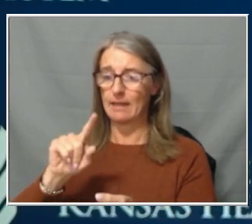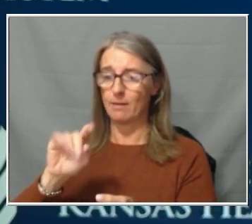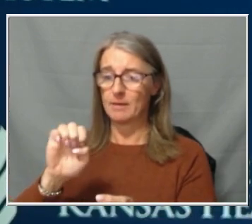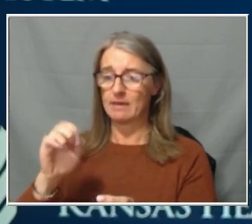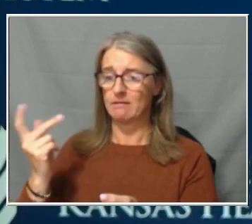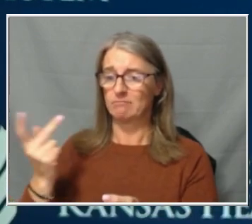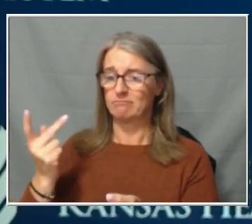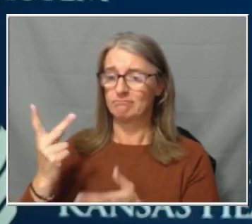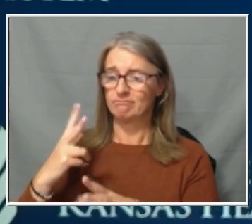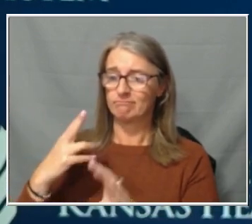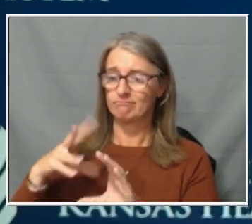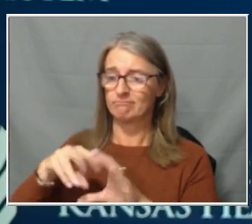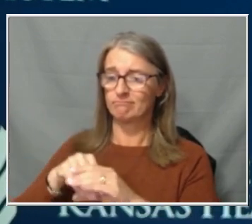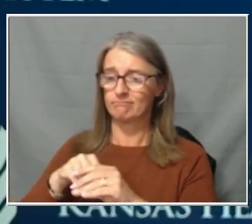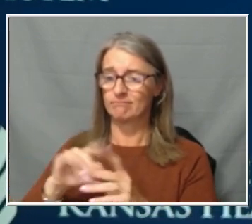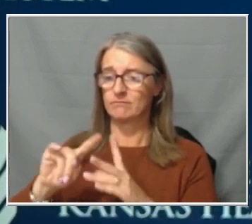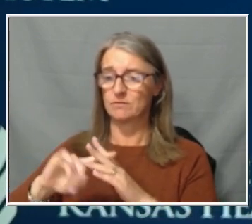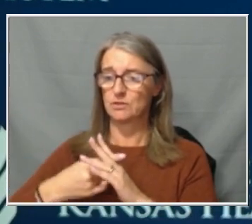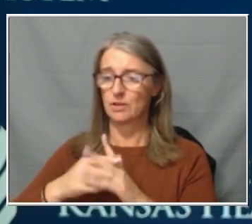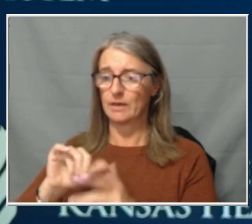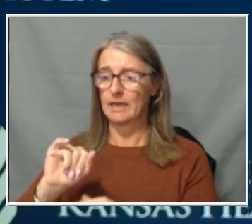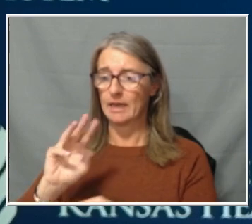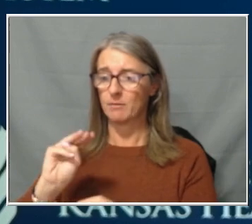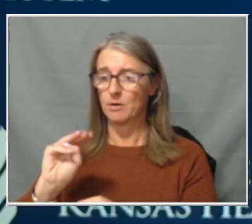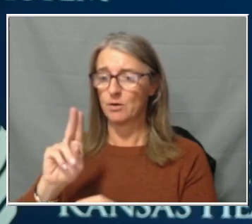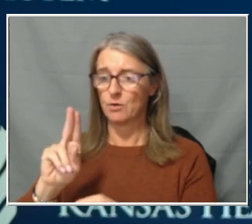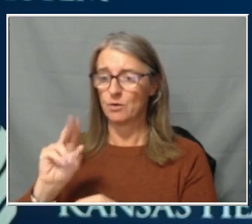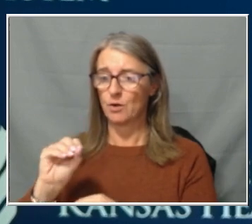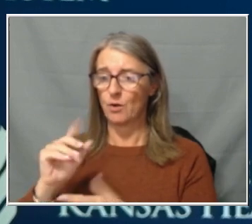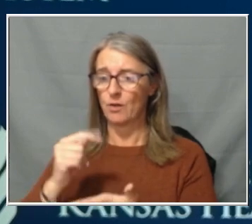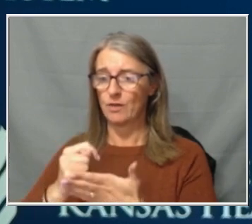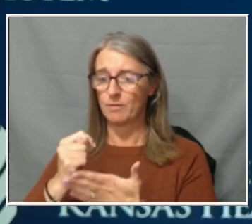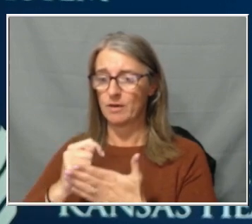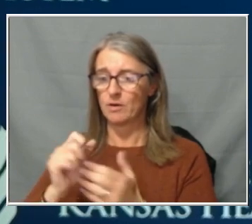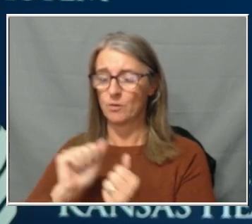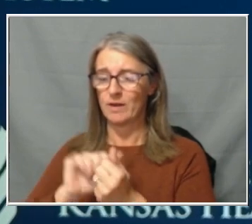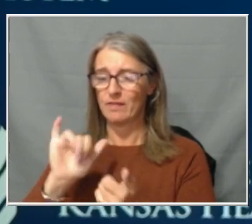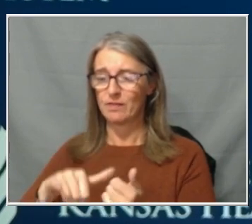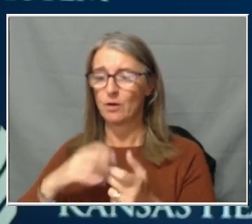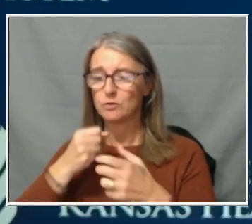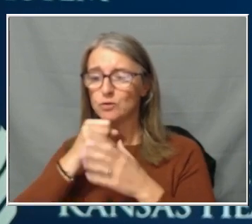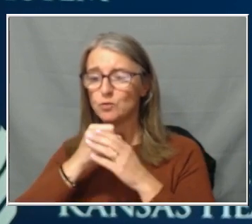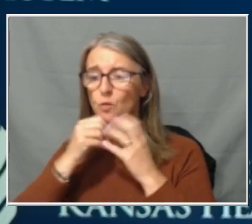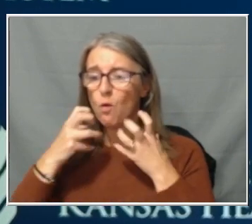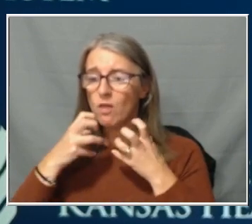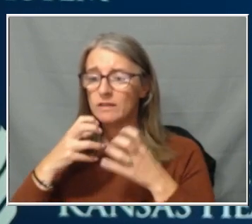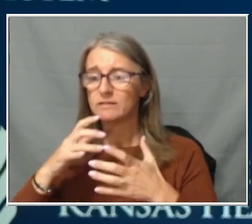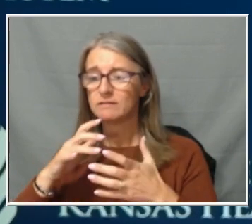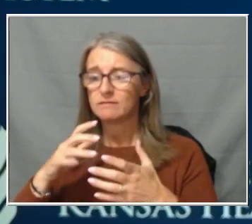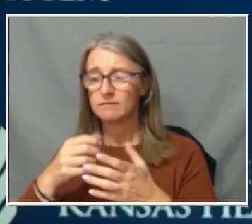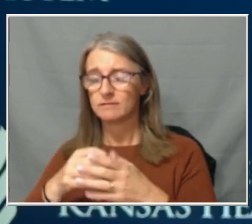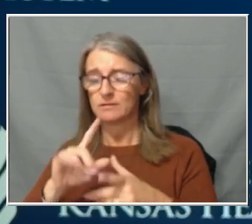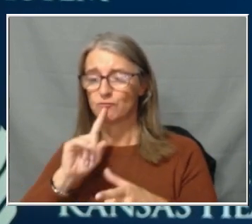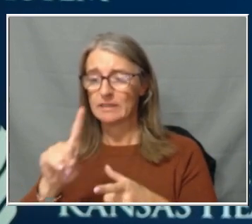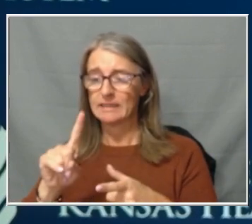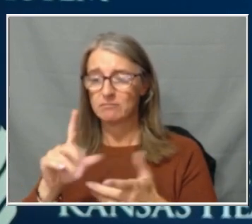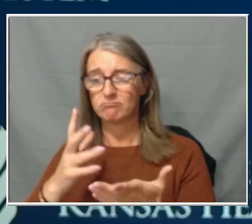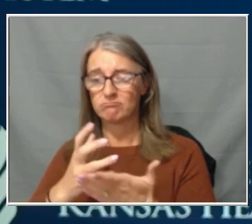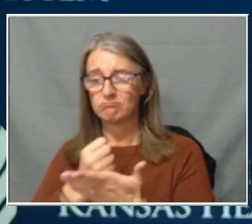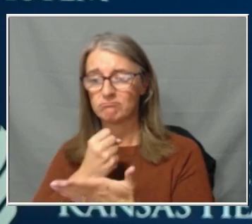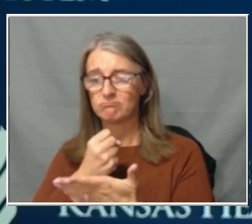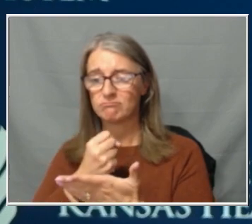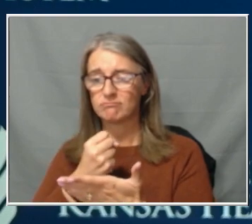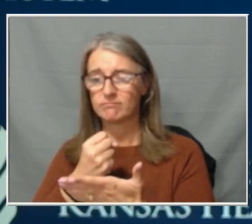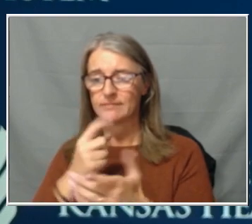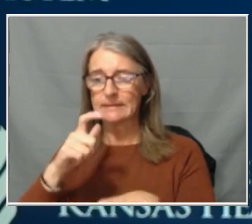that starting with immunotherapy in patients that present with lymph nodes that are swollen is actually an advantage. So his timing